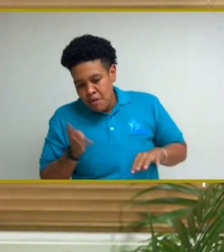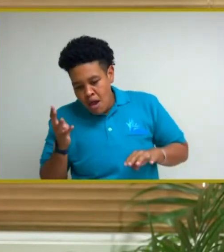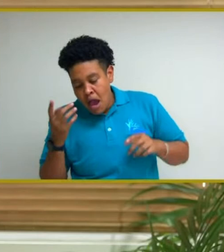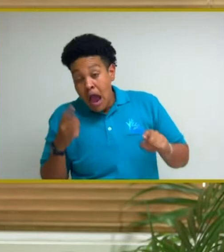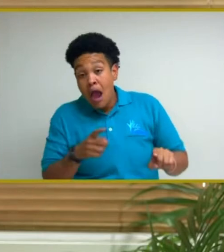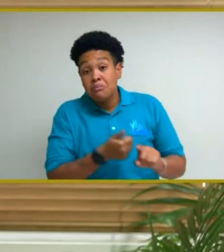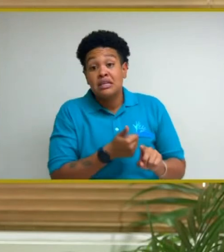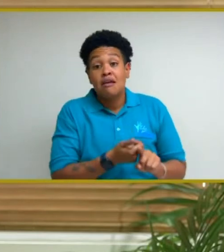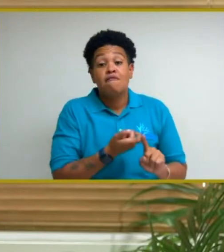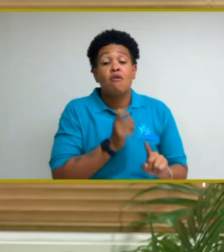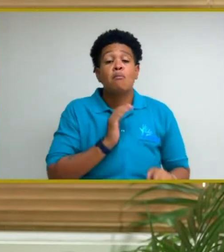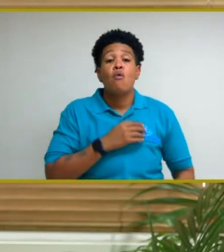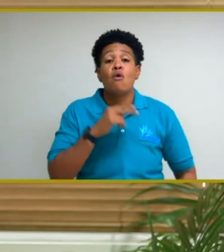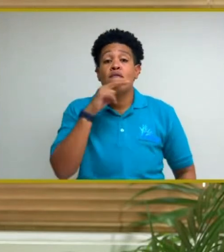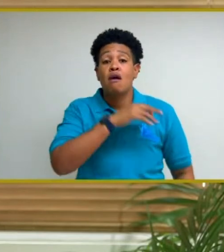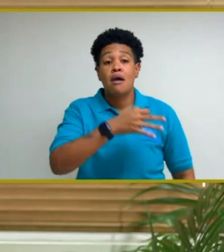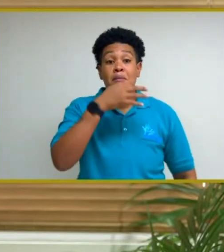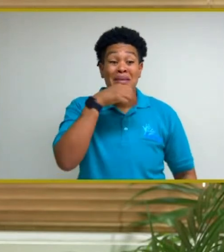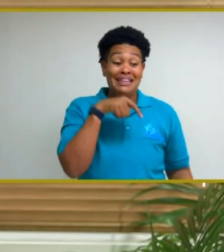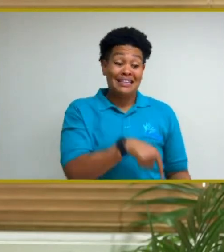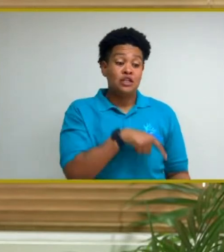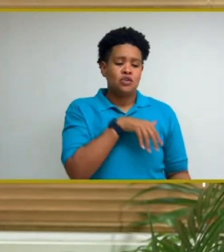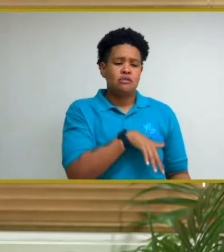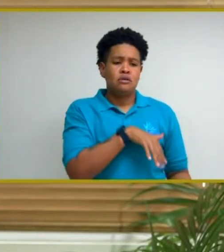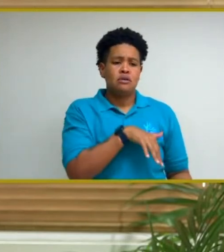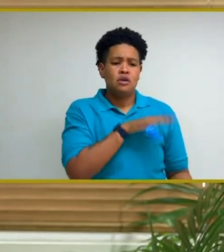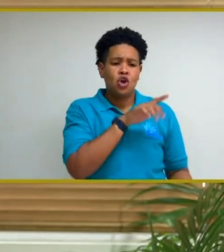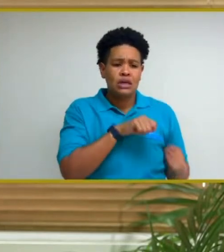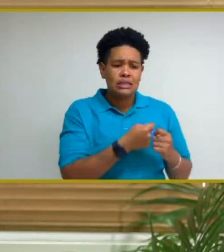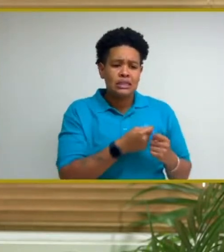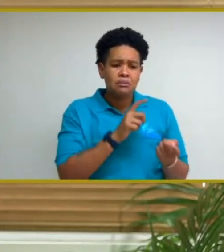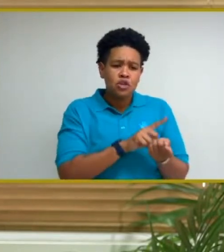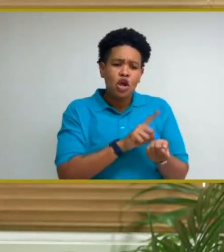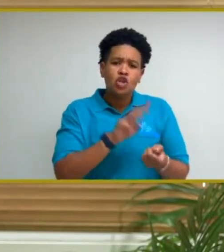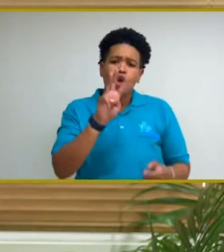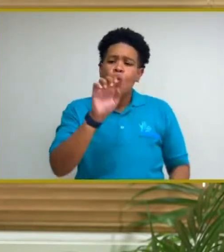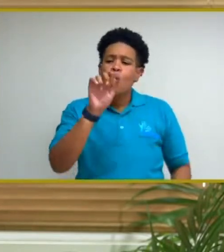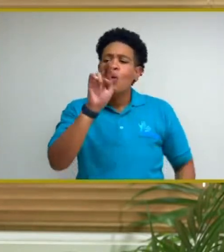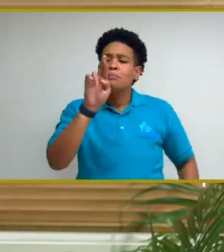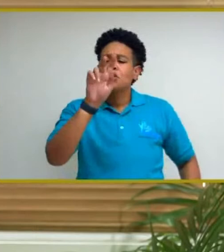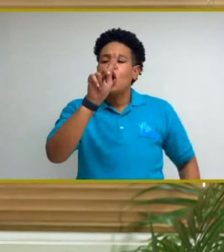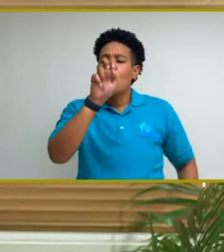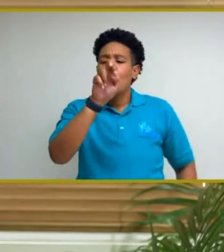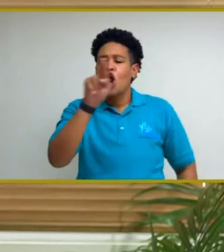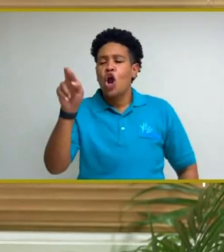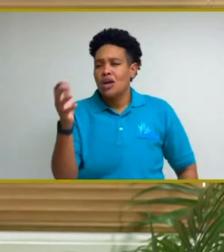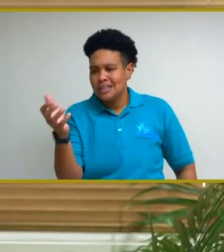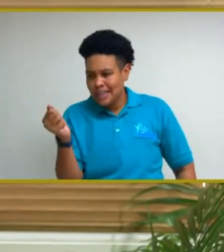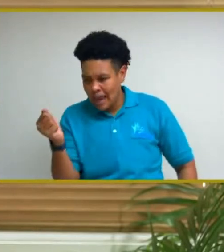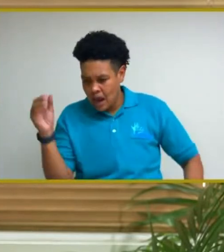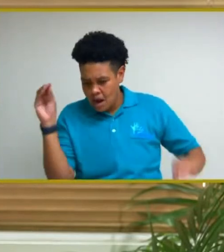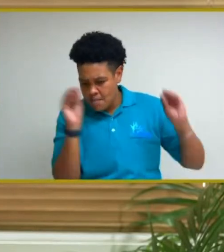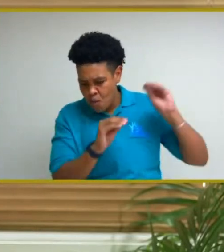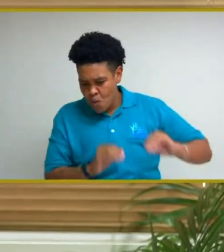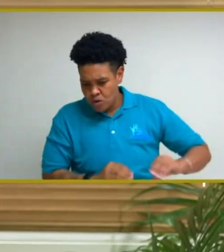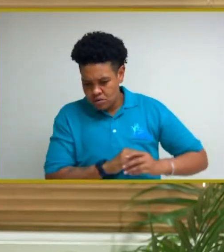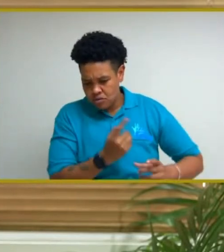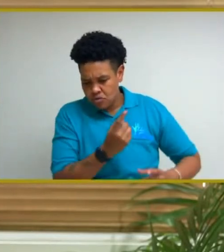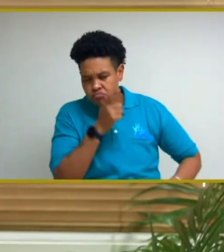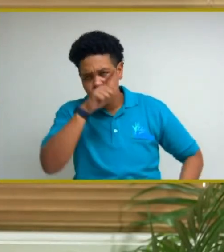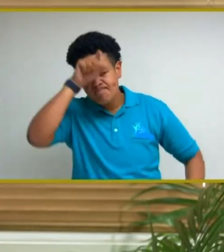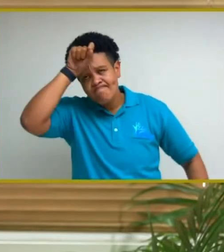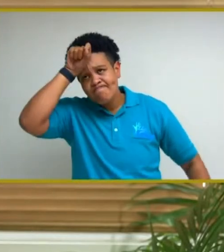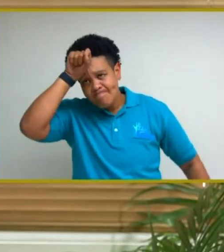there, our epidemiologist and her team, Dr. Webster Carr, will take it and put it into a format that is